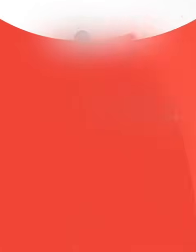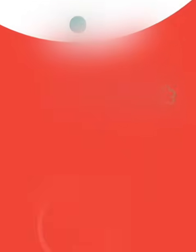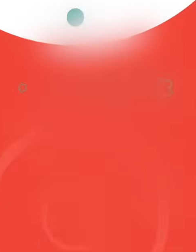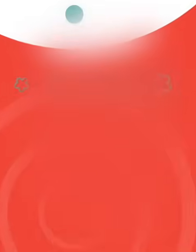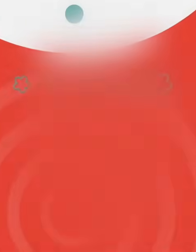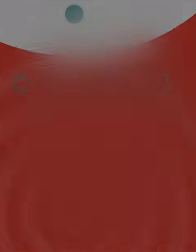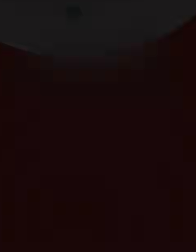also you you you you